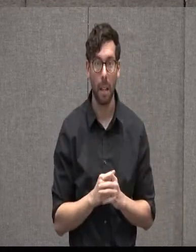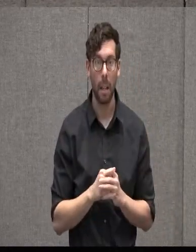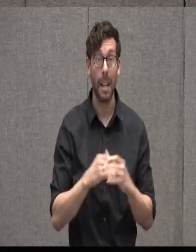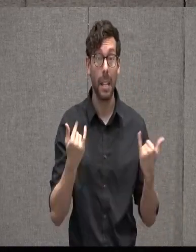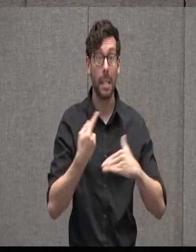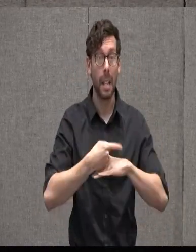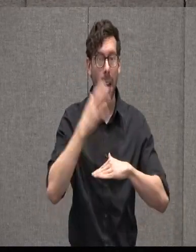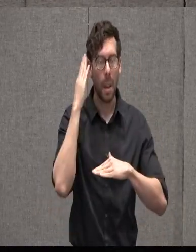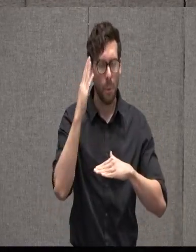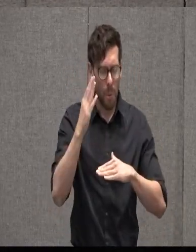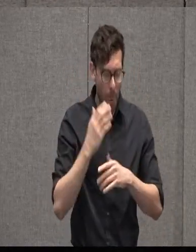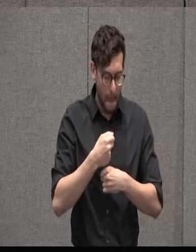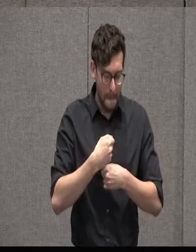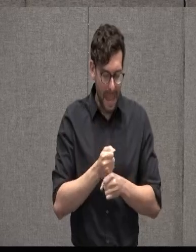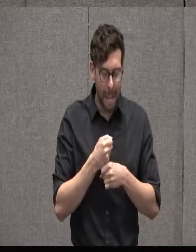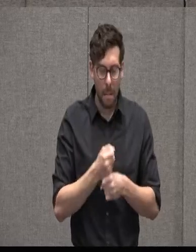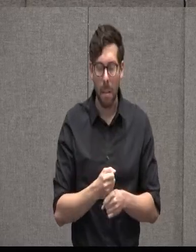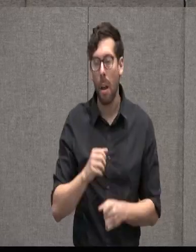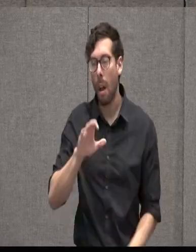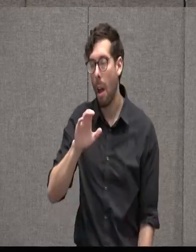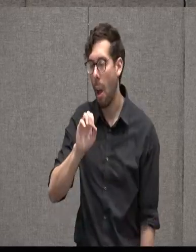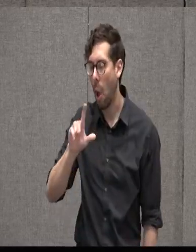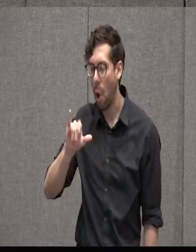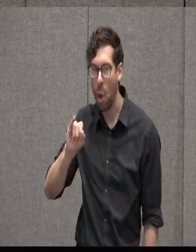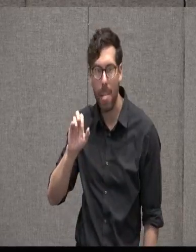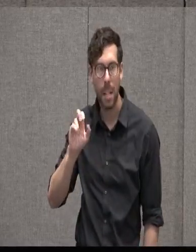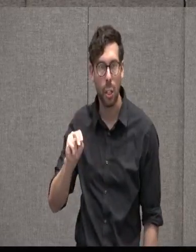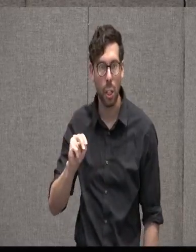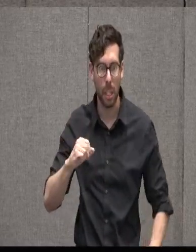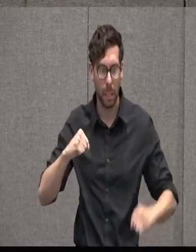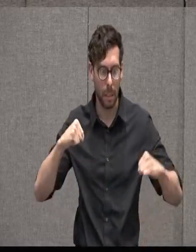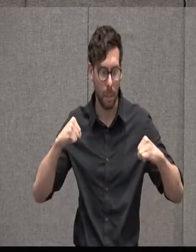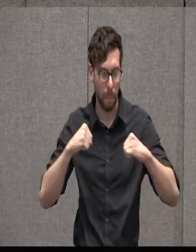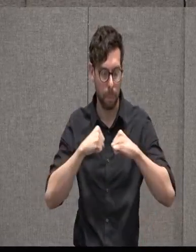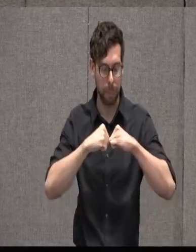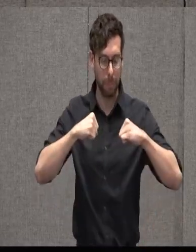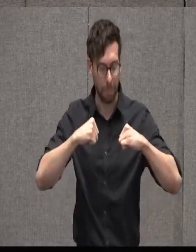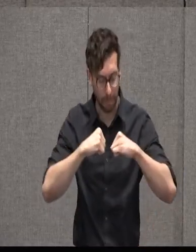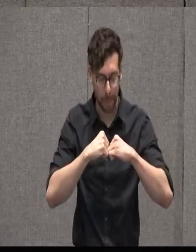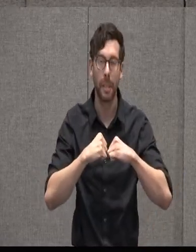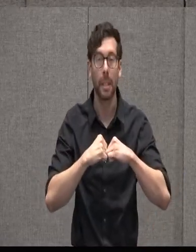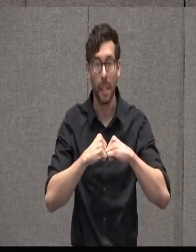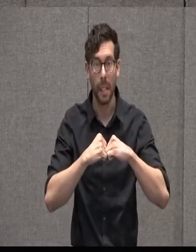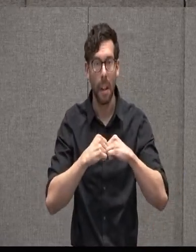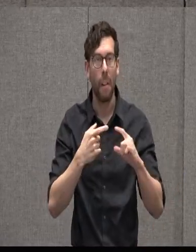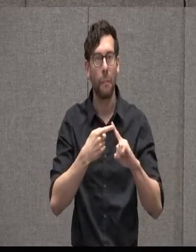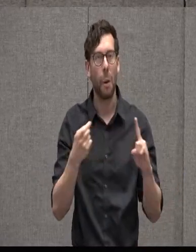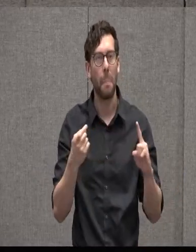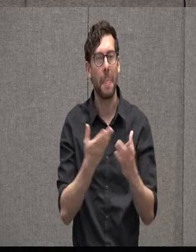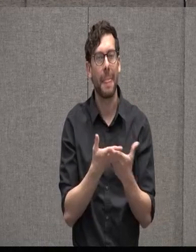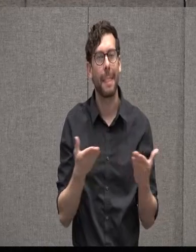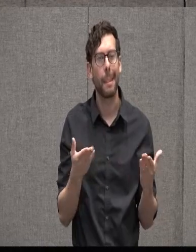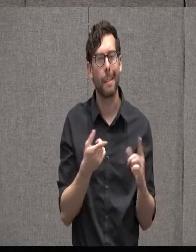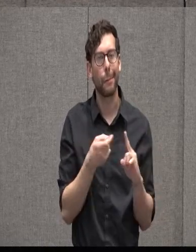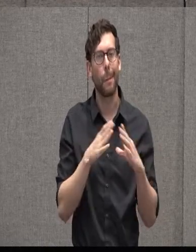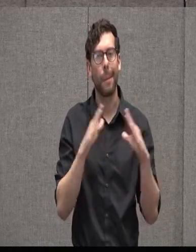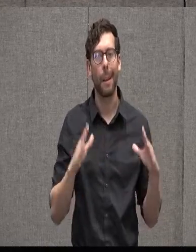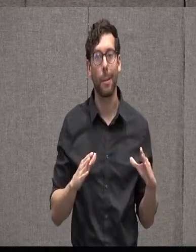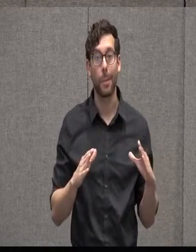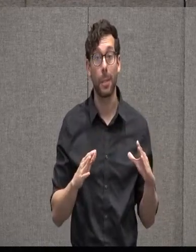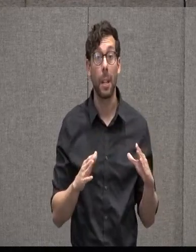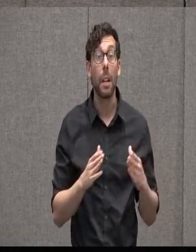going to focus on is creating collisions with everyday objects and things that we have in our homes